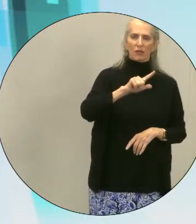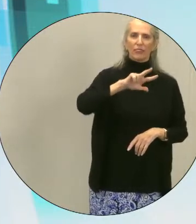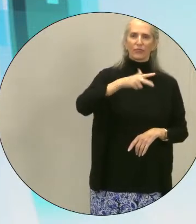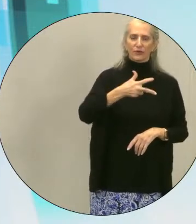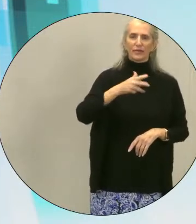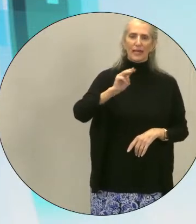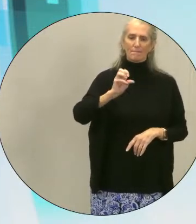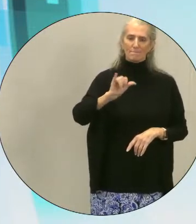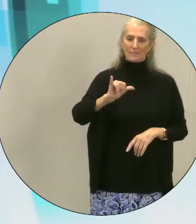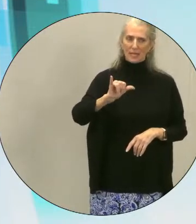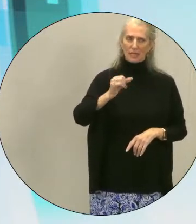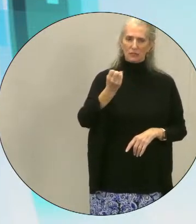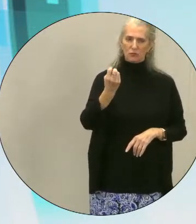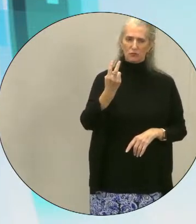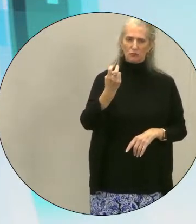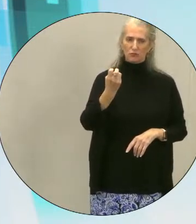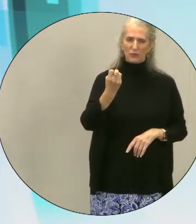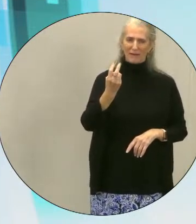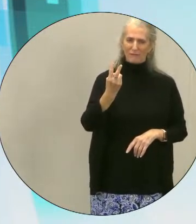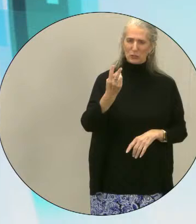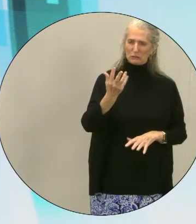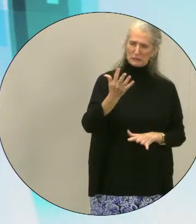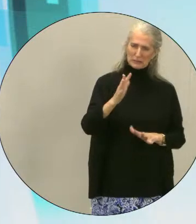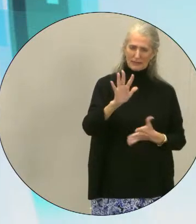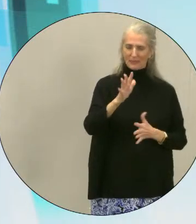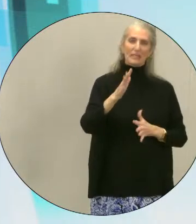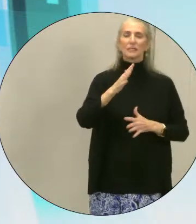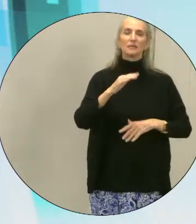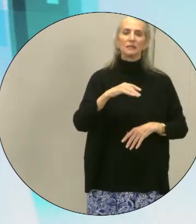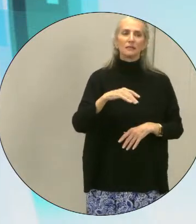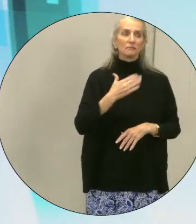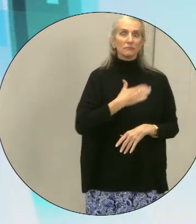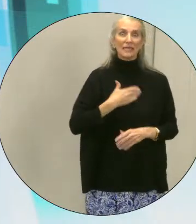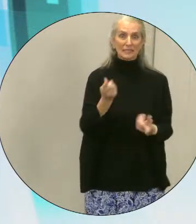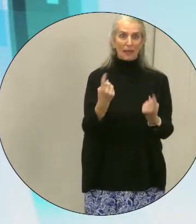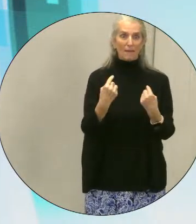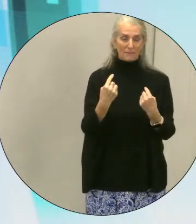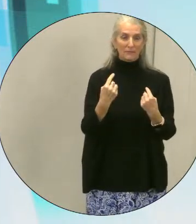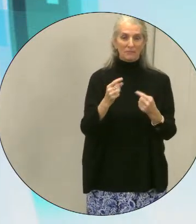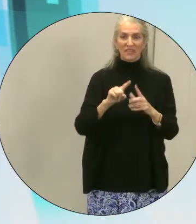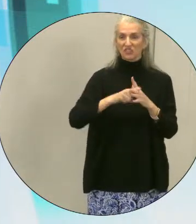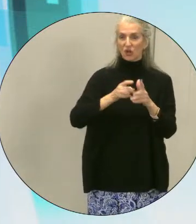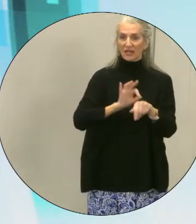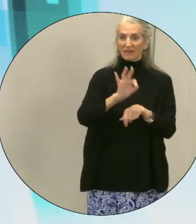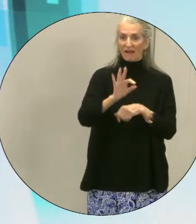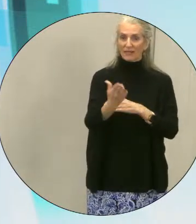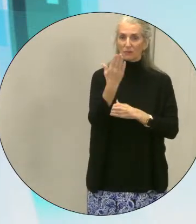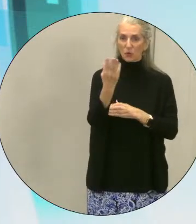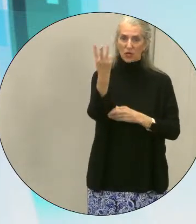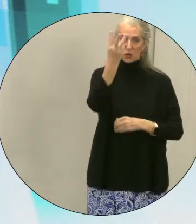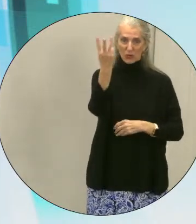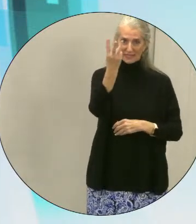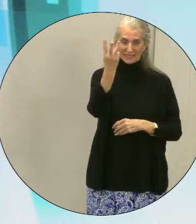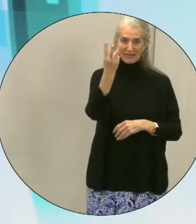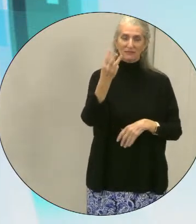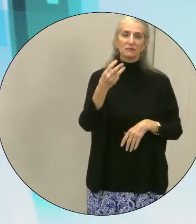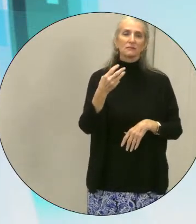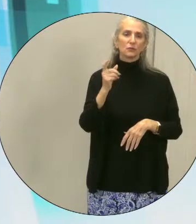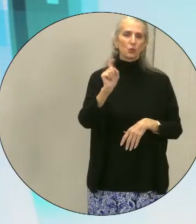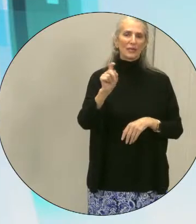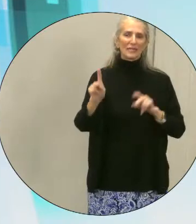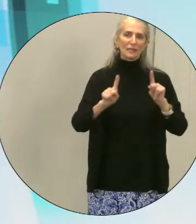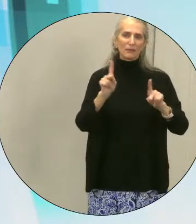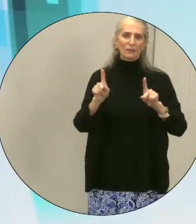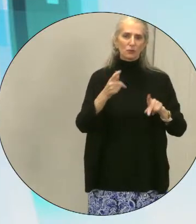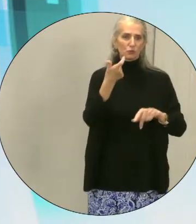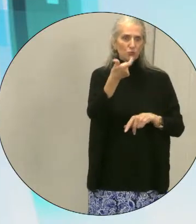May 12th or something, I don't know. Please come. They start at 9 in the morning. They're on Wednesdays. We need people to watch